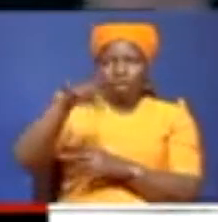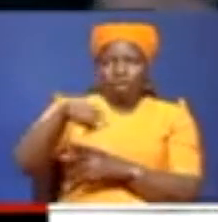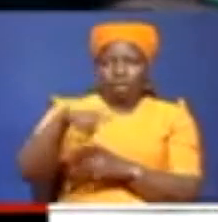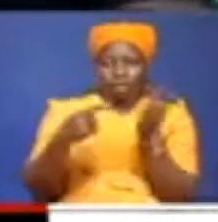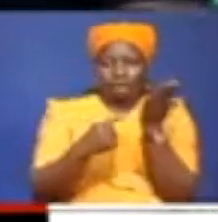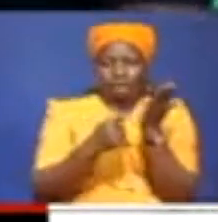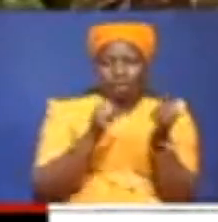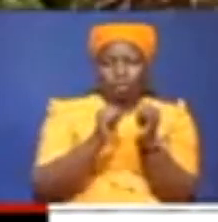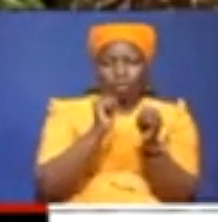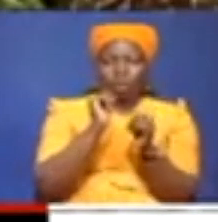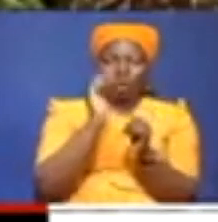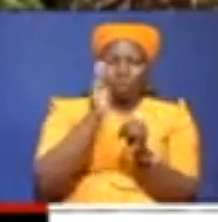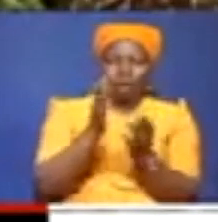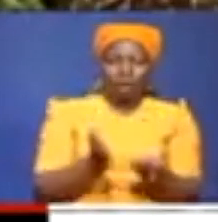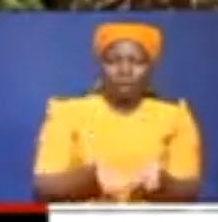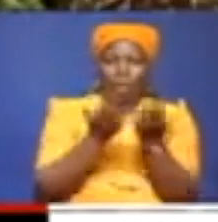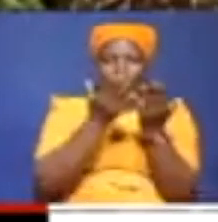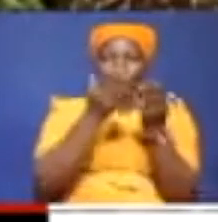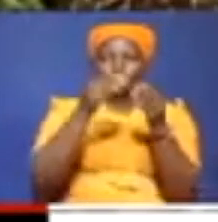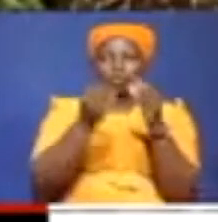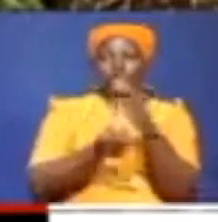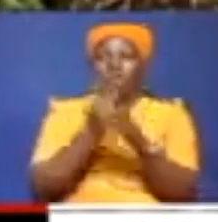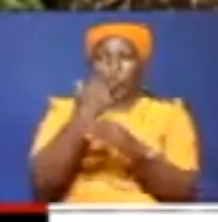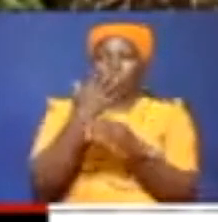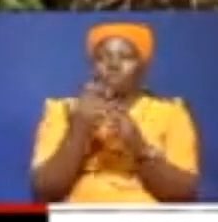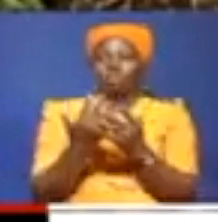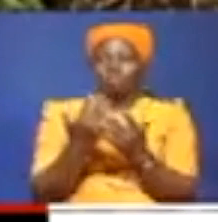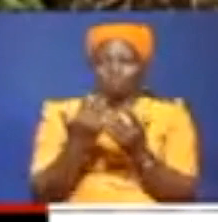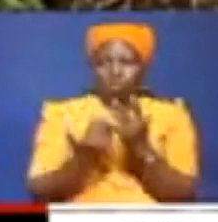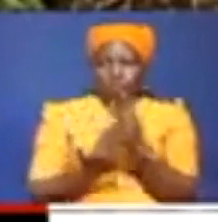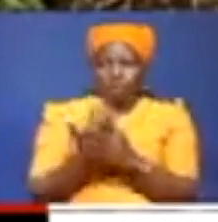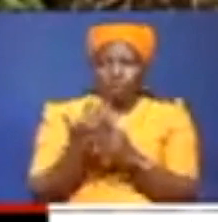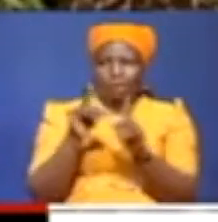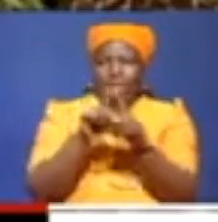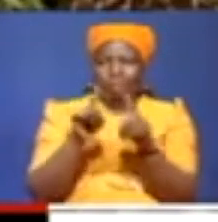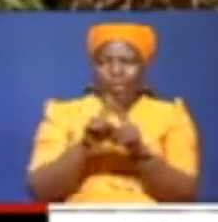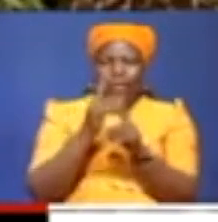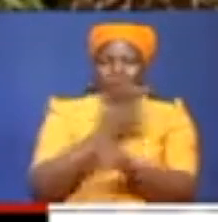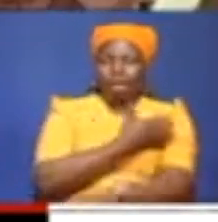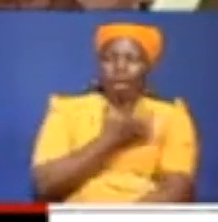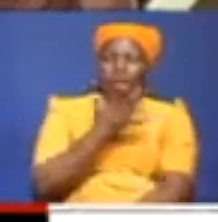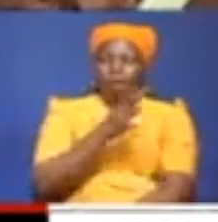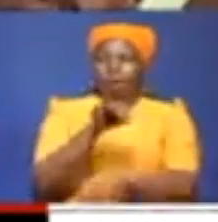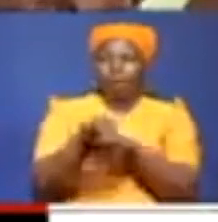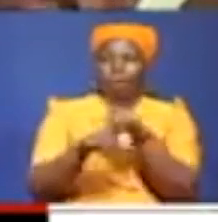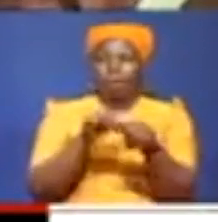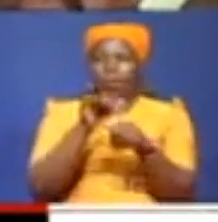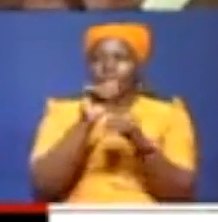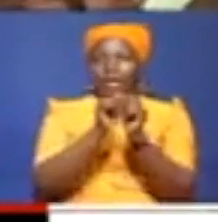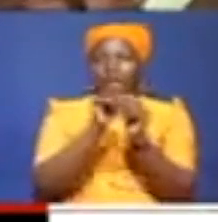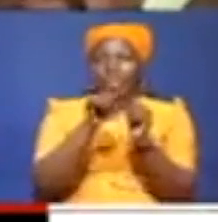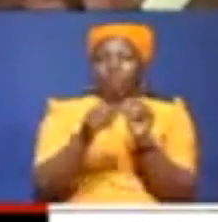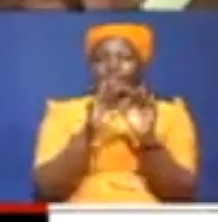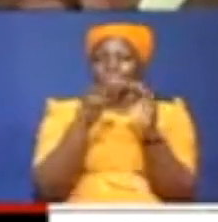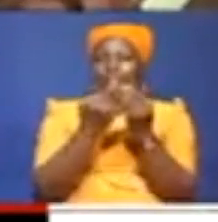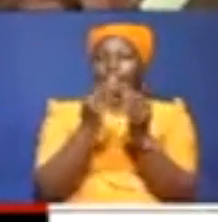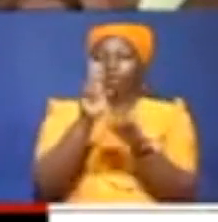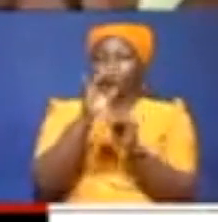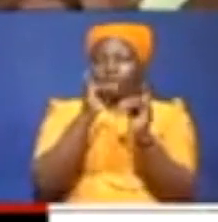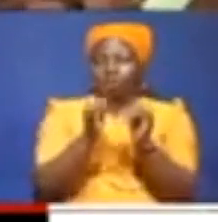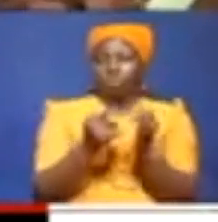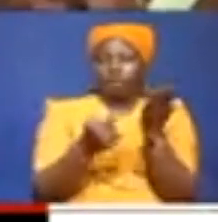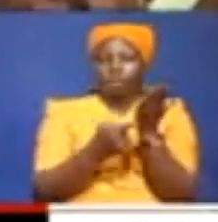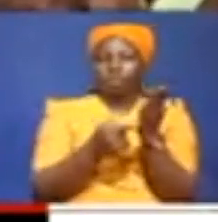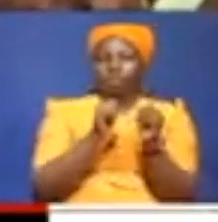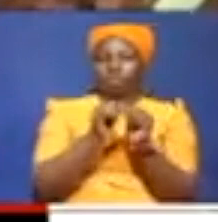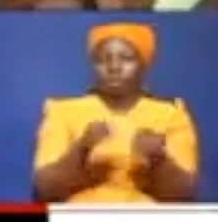production of crops as well as their quality. The project will also empower at least 10,000 households to apply new technologies that will provide